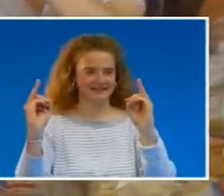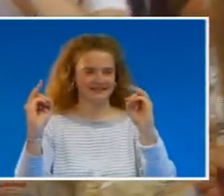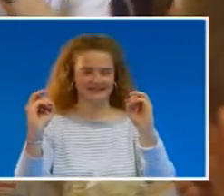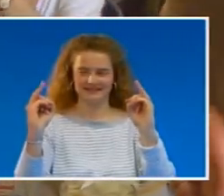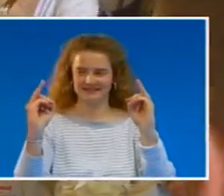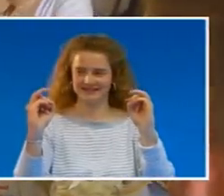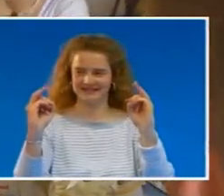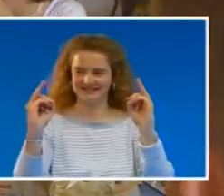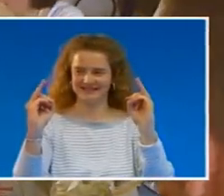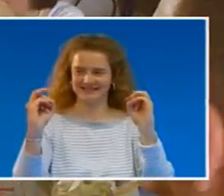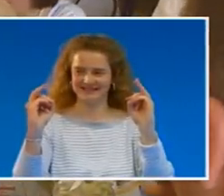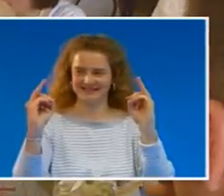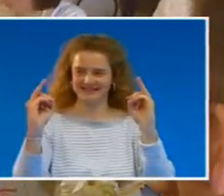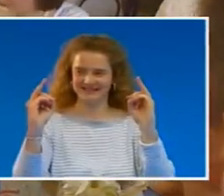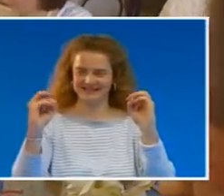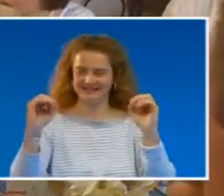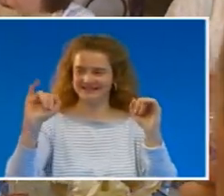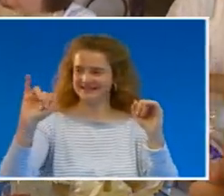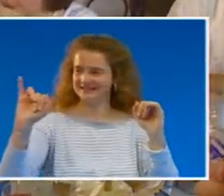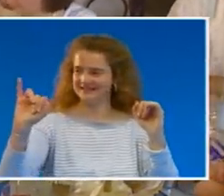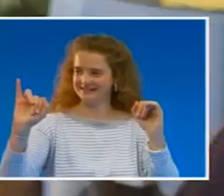Here I am, how do you do?